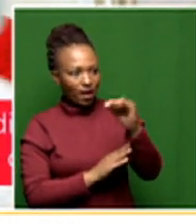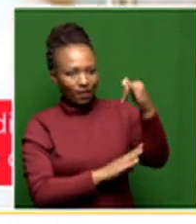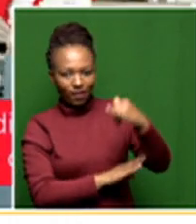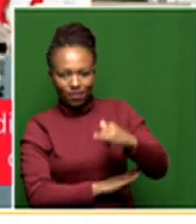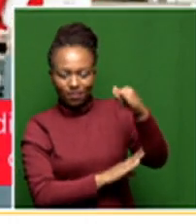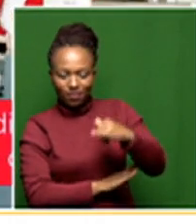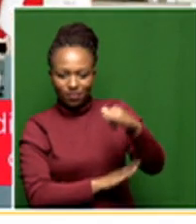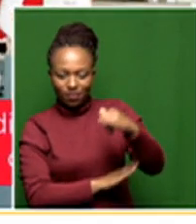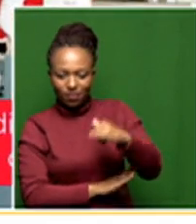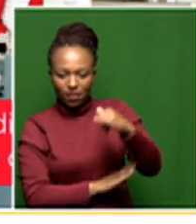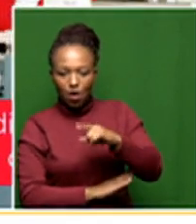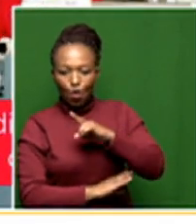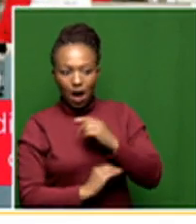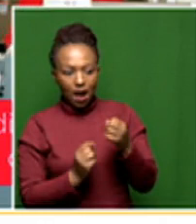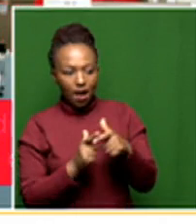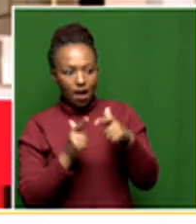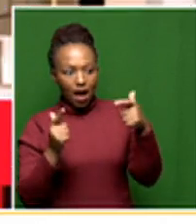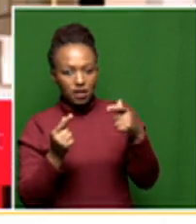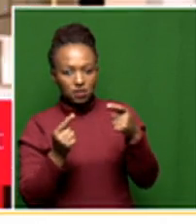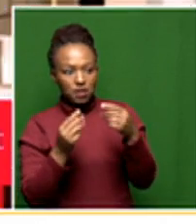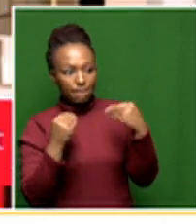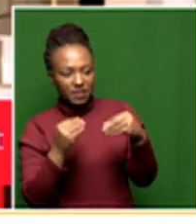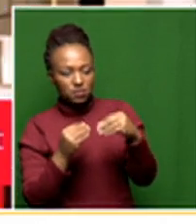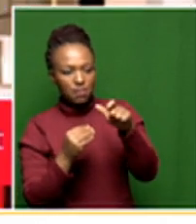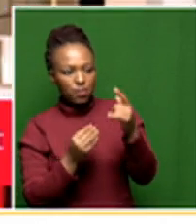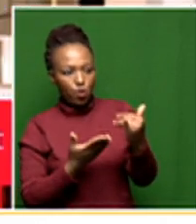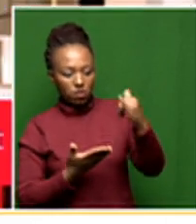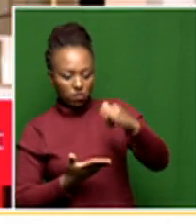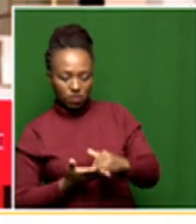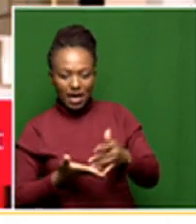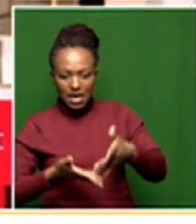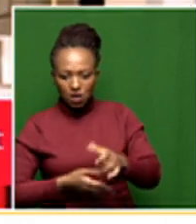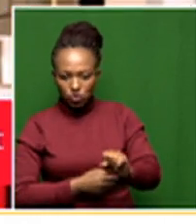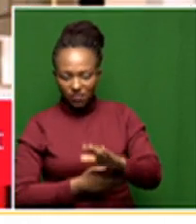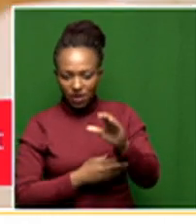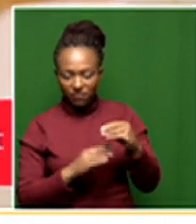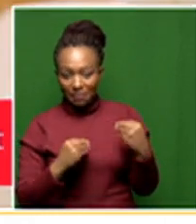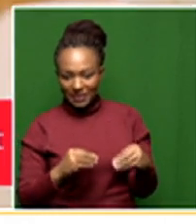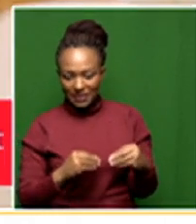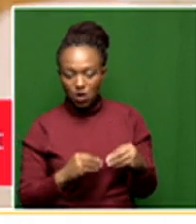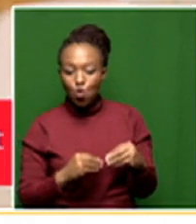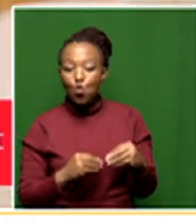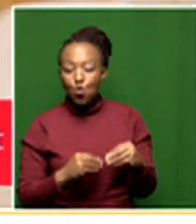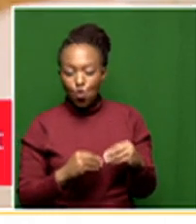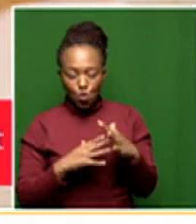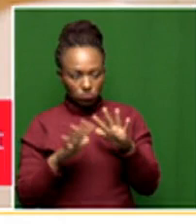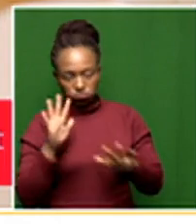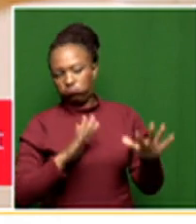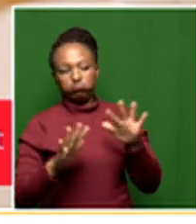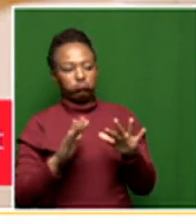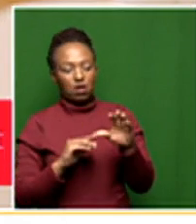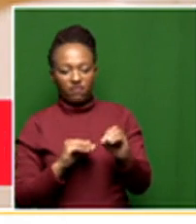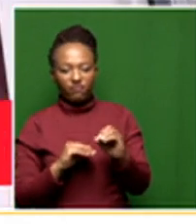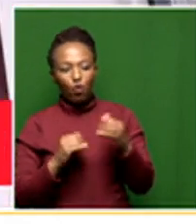the, you know, the largest investors, trade partners of South Africa. So it's a significant blow, especially to